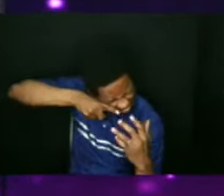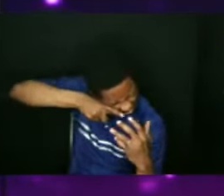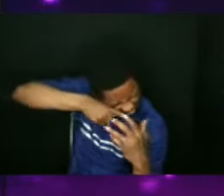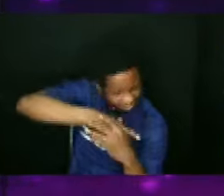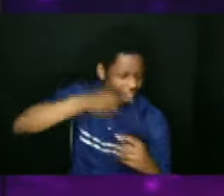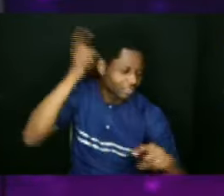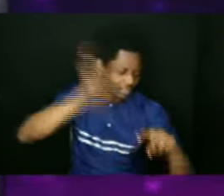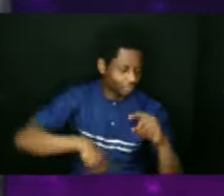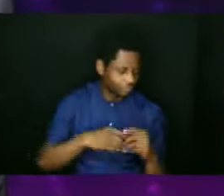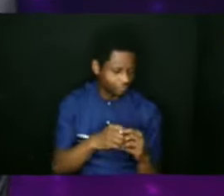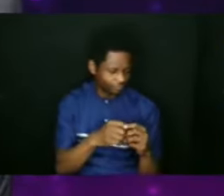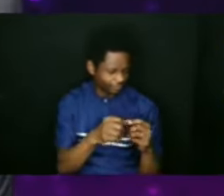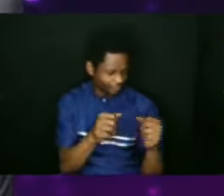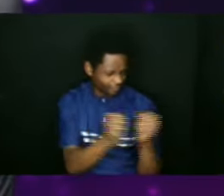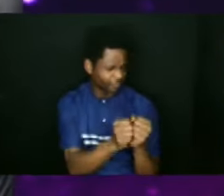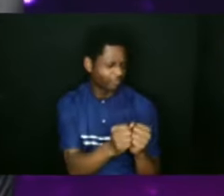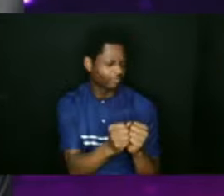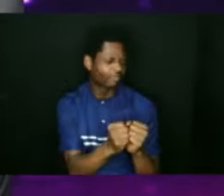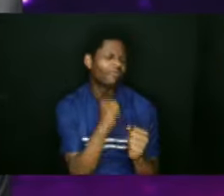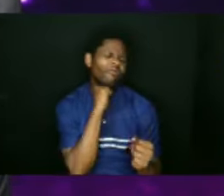is compact and it is firm.